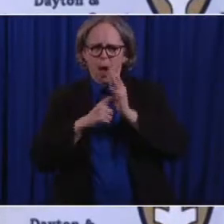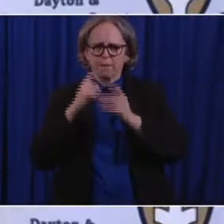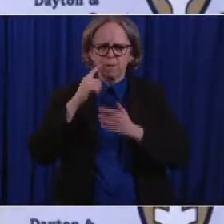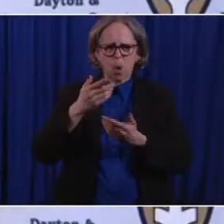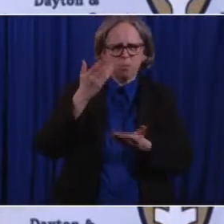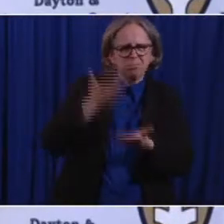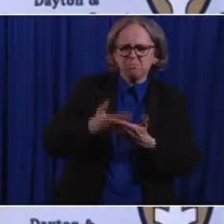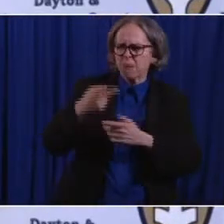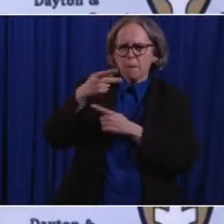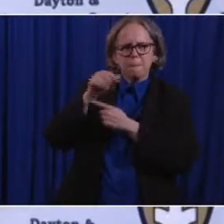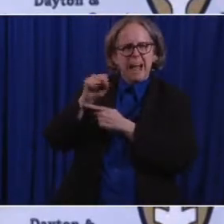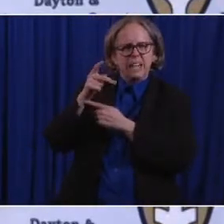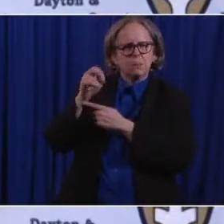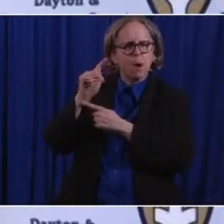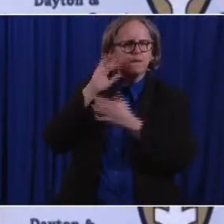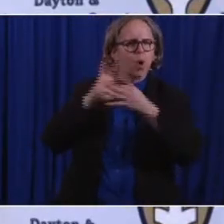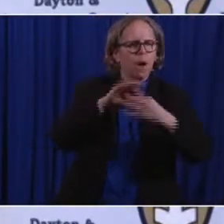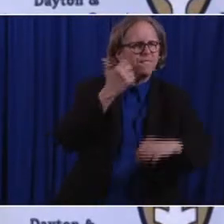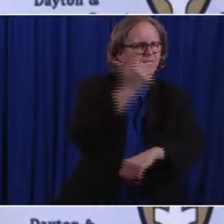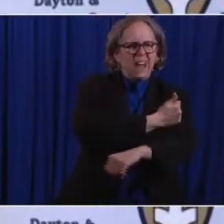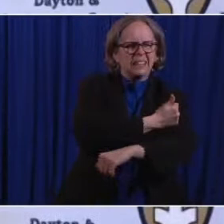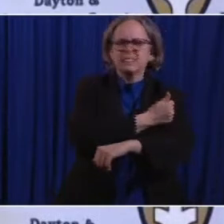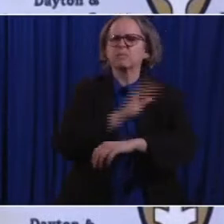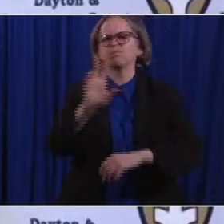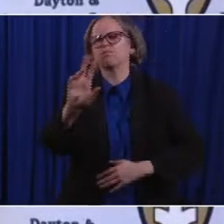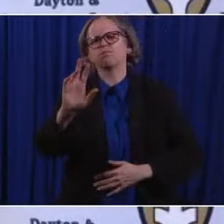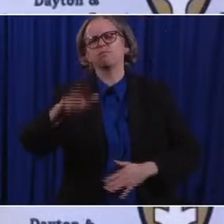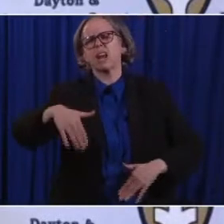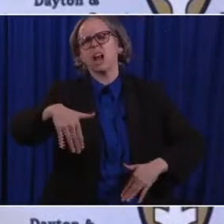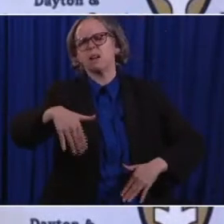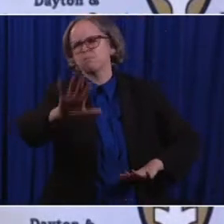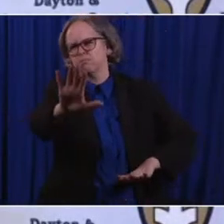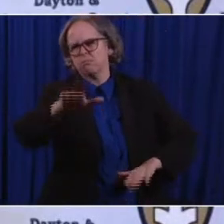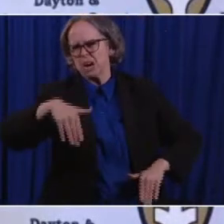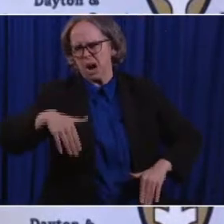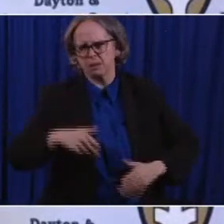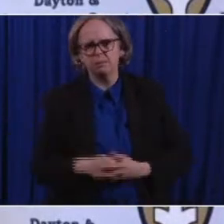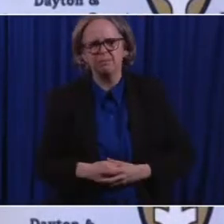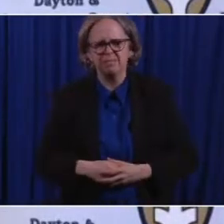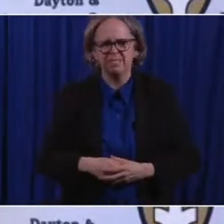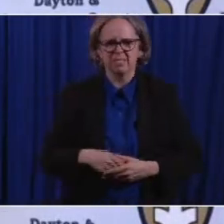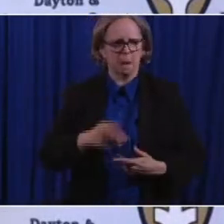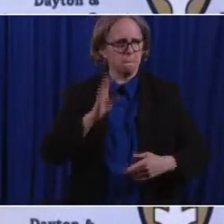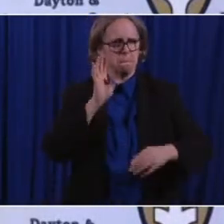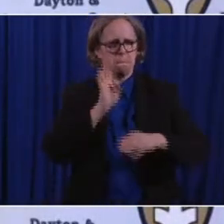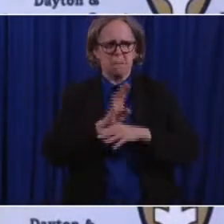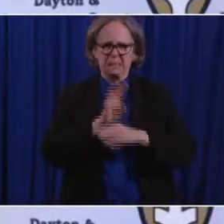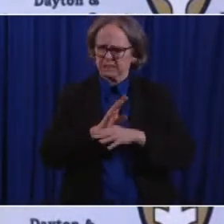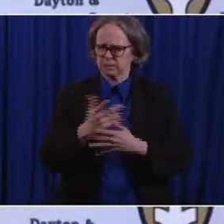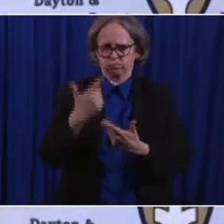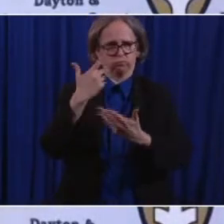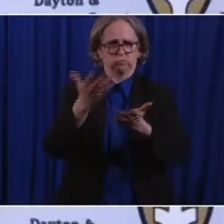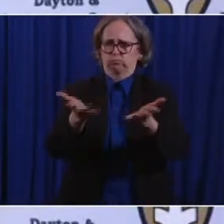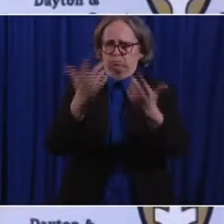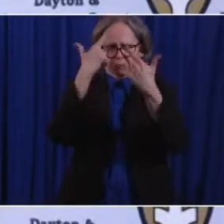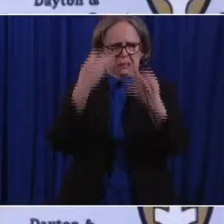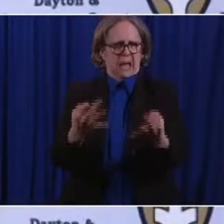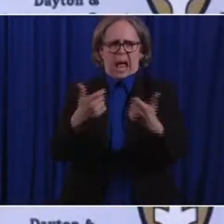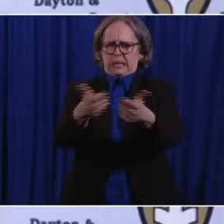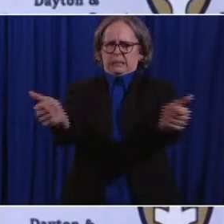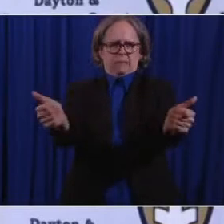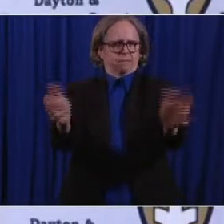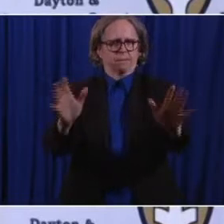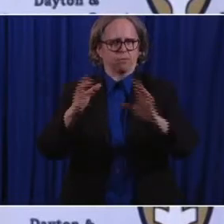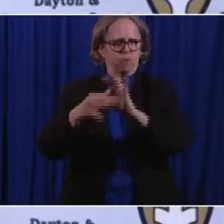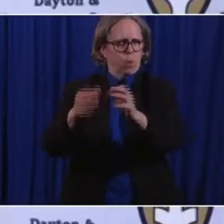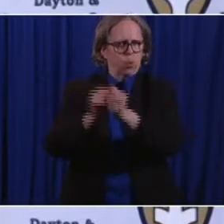the desires are out there. Businesses can make their own decisions and people can make their own decisions about these things.